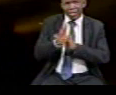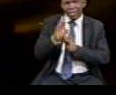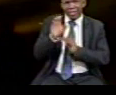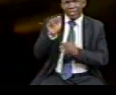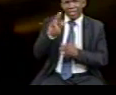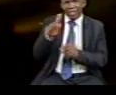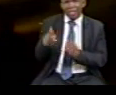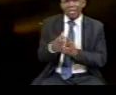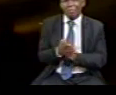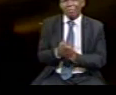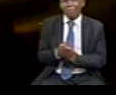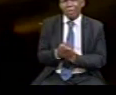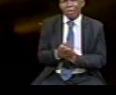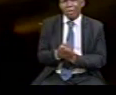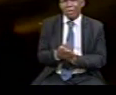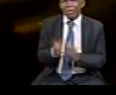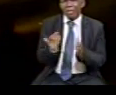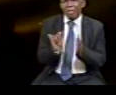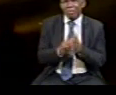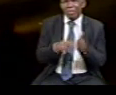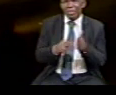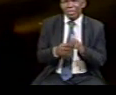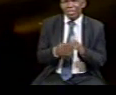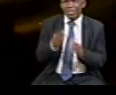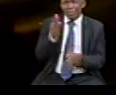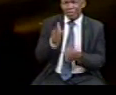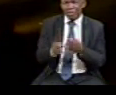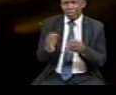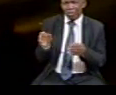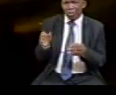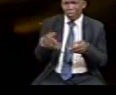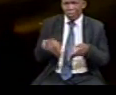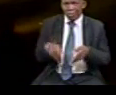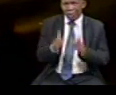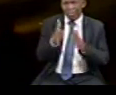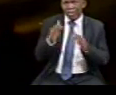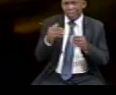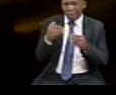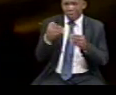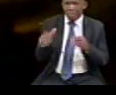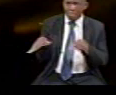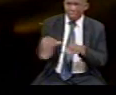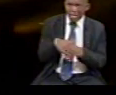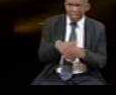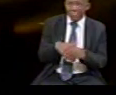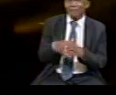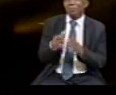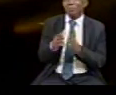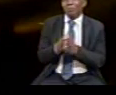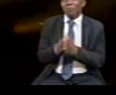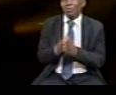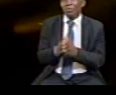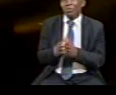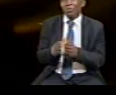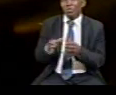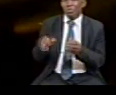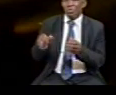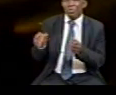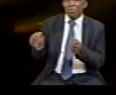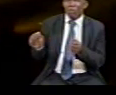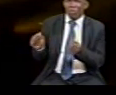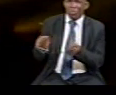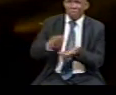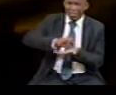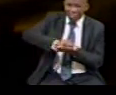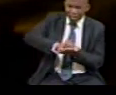you allow the celebration of your child's marriage to trample the eternal truth on the faith,